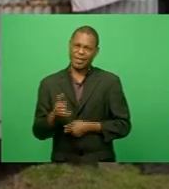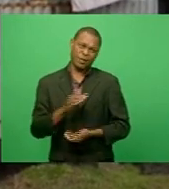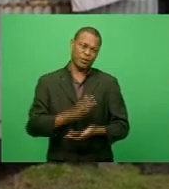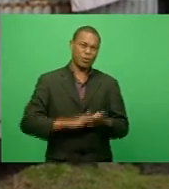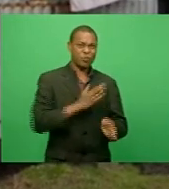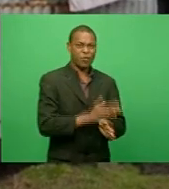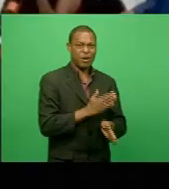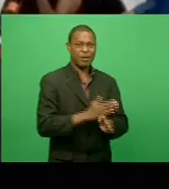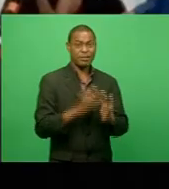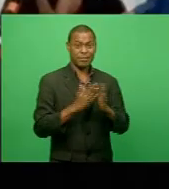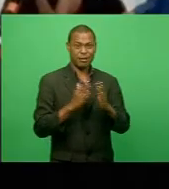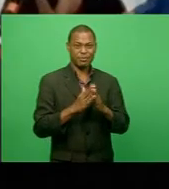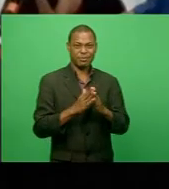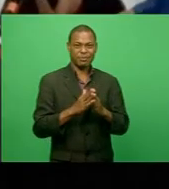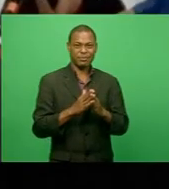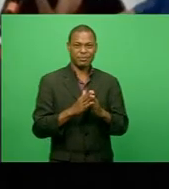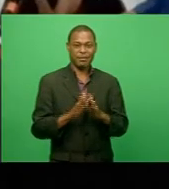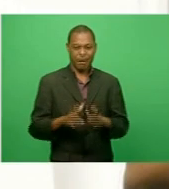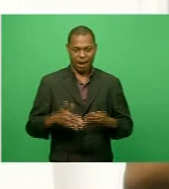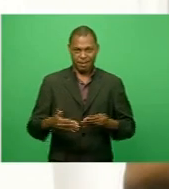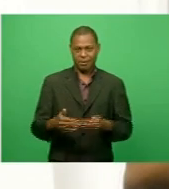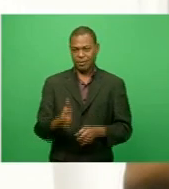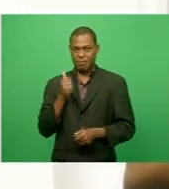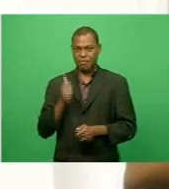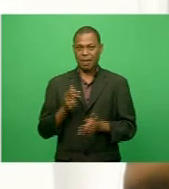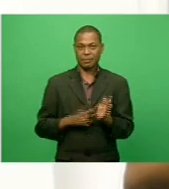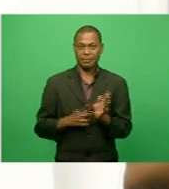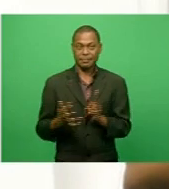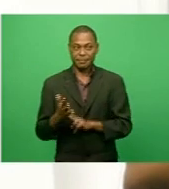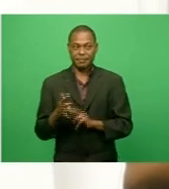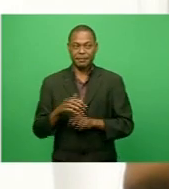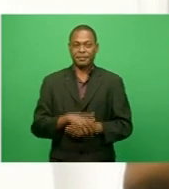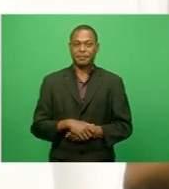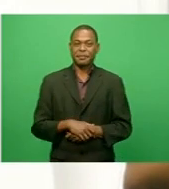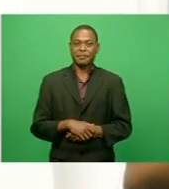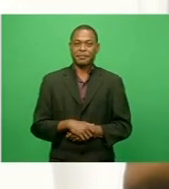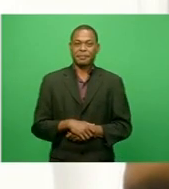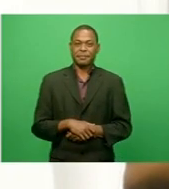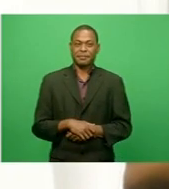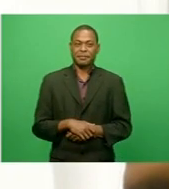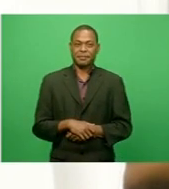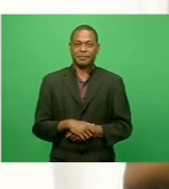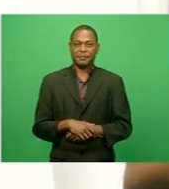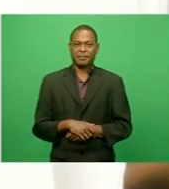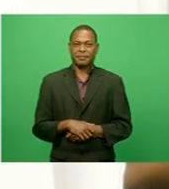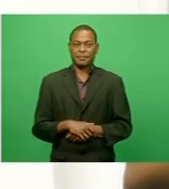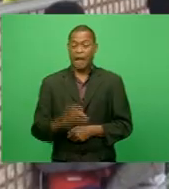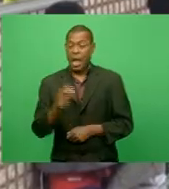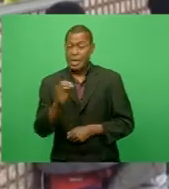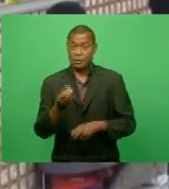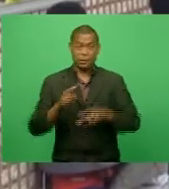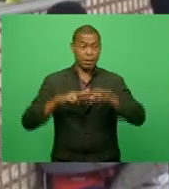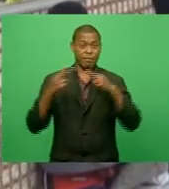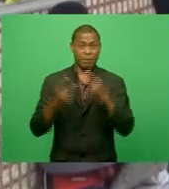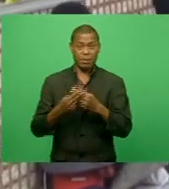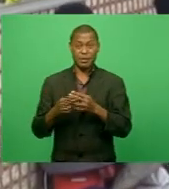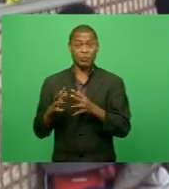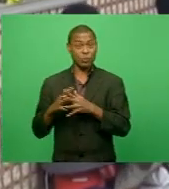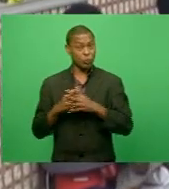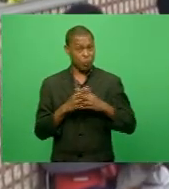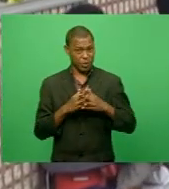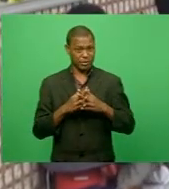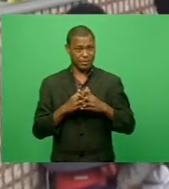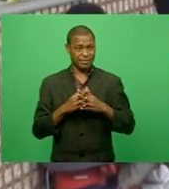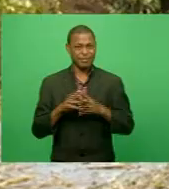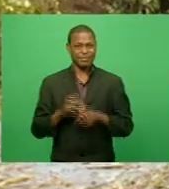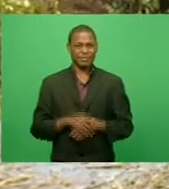has been planted by somebody else. Director Sashi Kiran adds several families in the Western Division are running out of